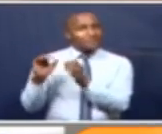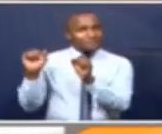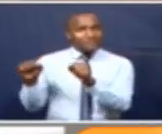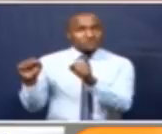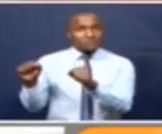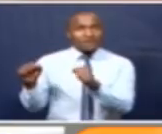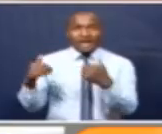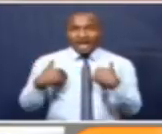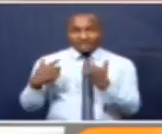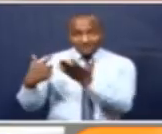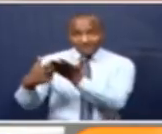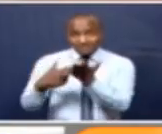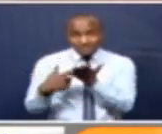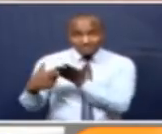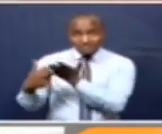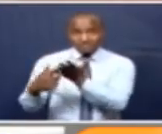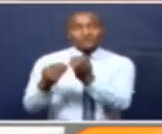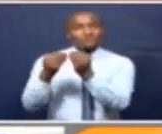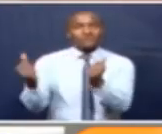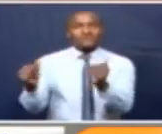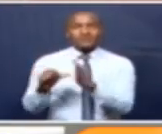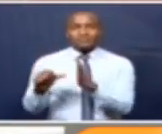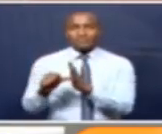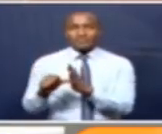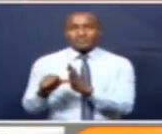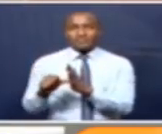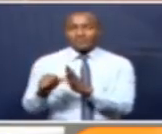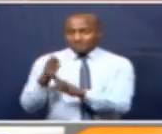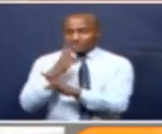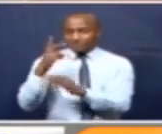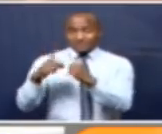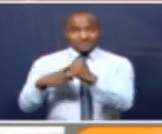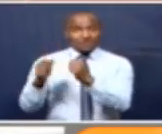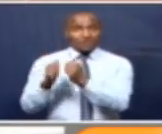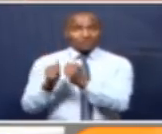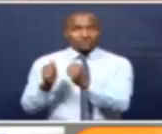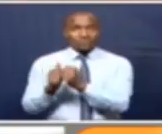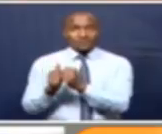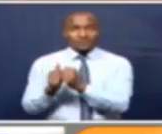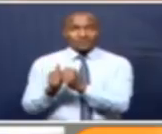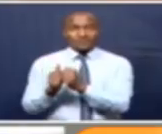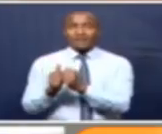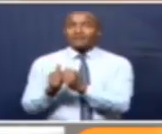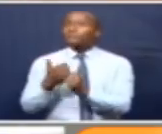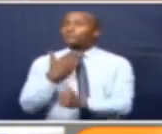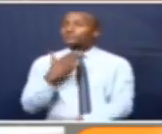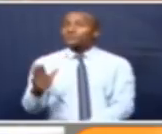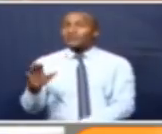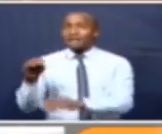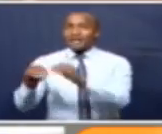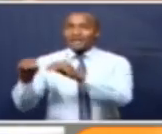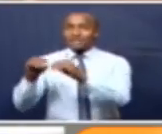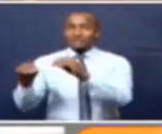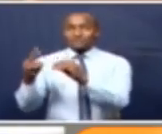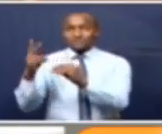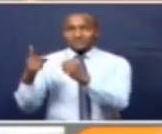having a dialogue or being able to resolve the problems before the 26th of October. I would not want us to go into an election on the 26th of